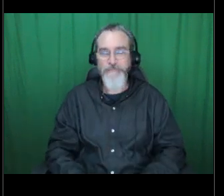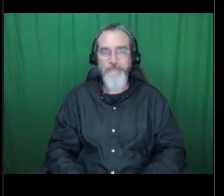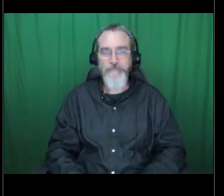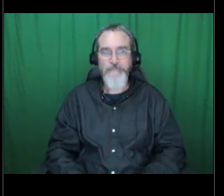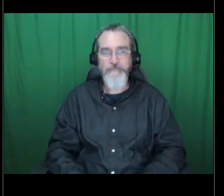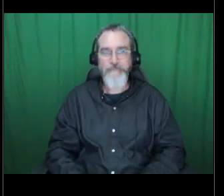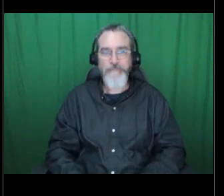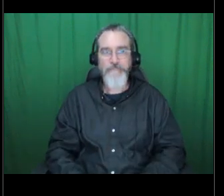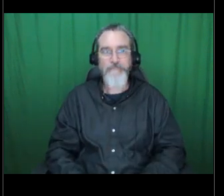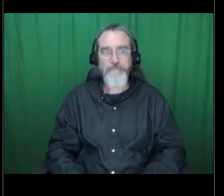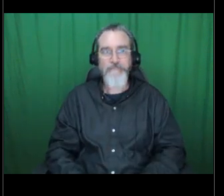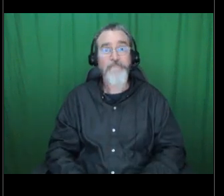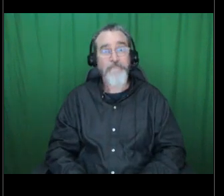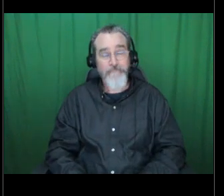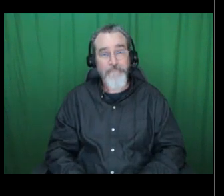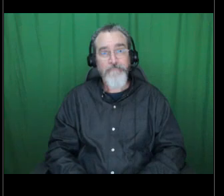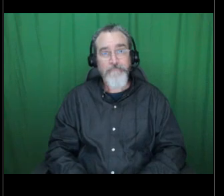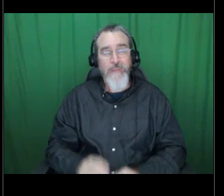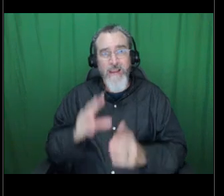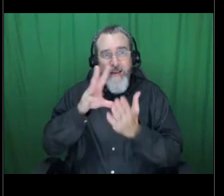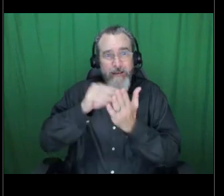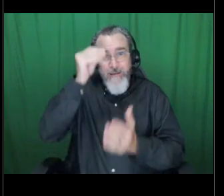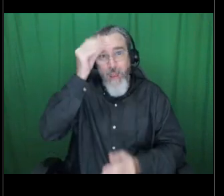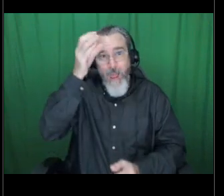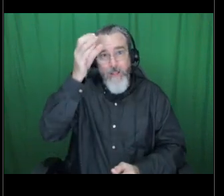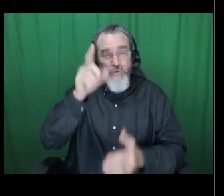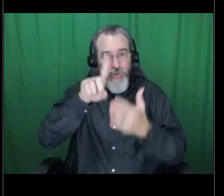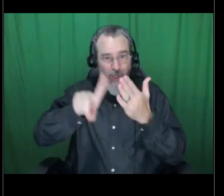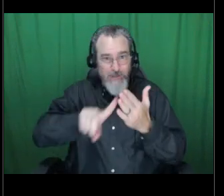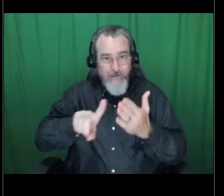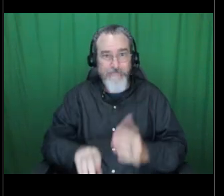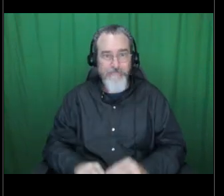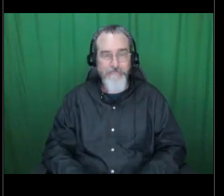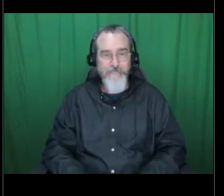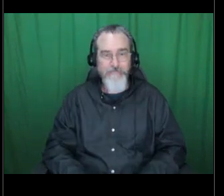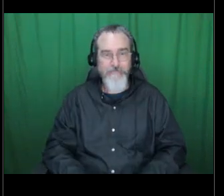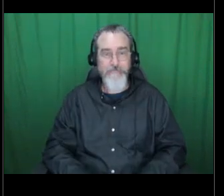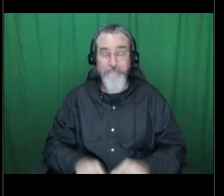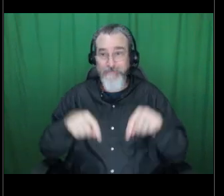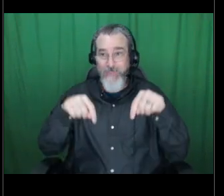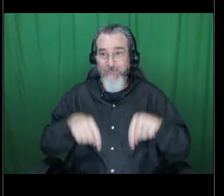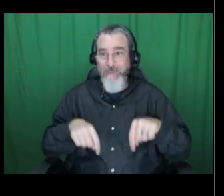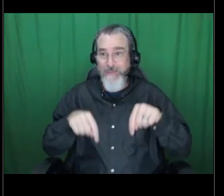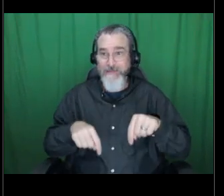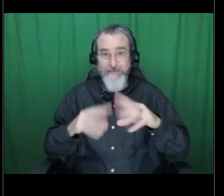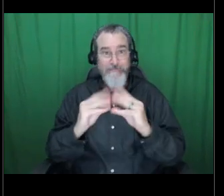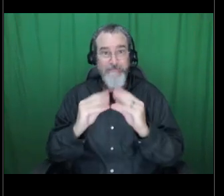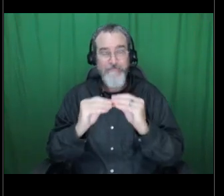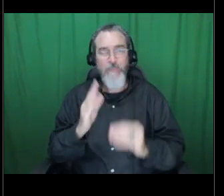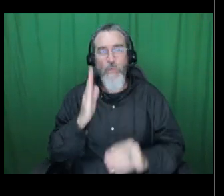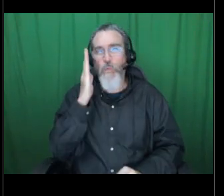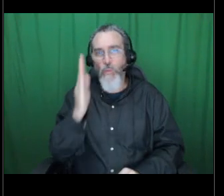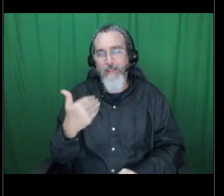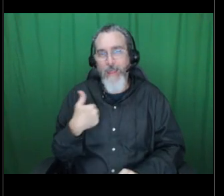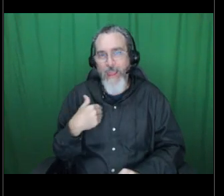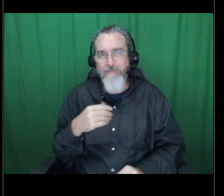GoToWebinar knowledge checks. During the webinar, we will be conducting knowledge checks.